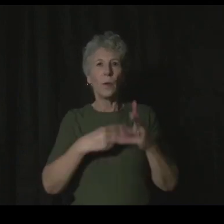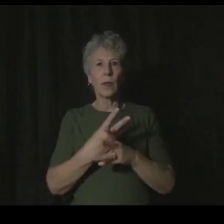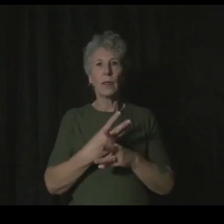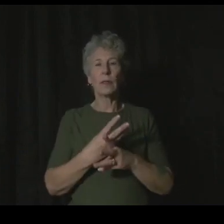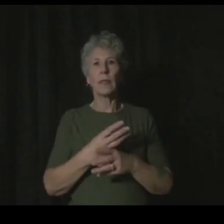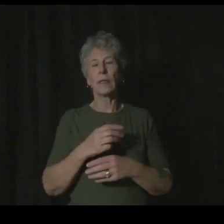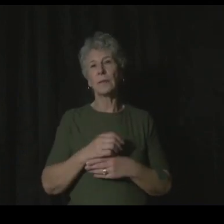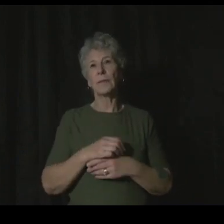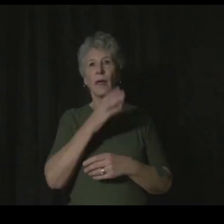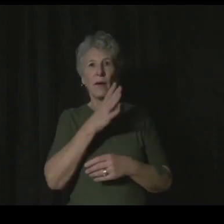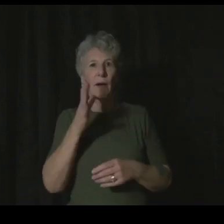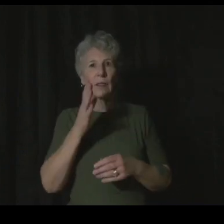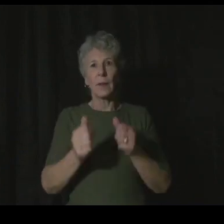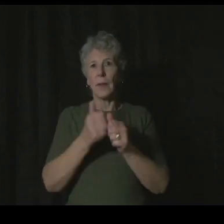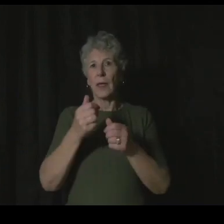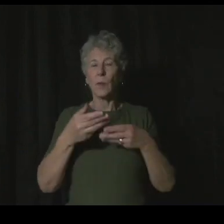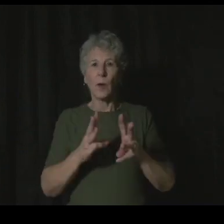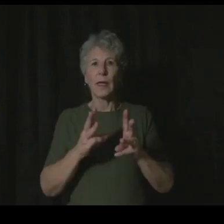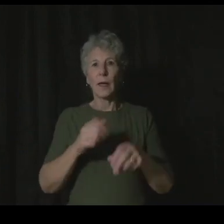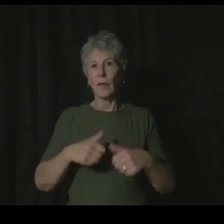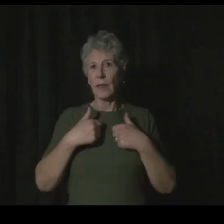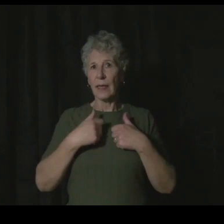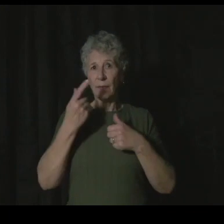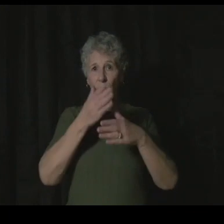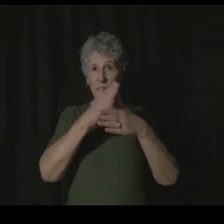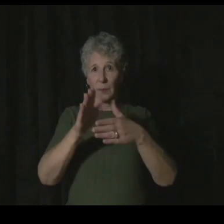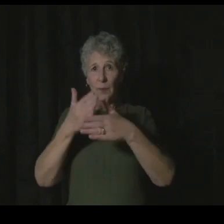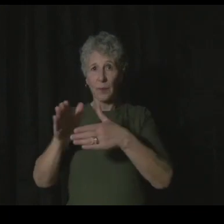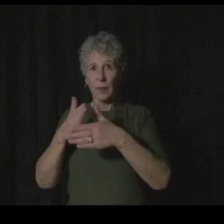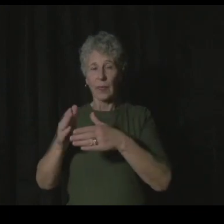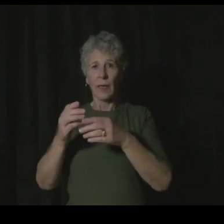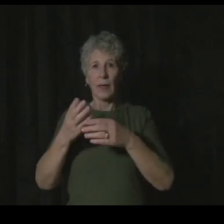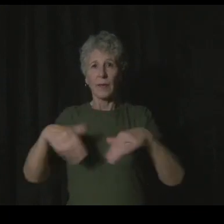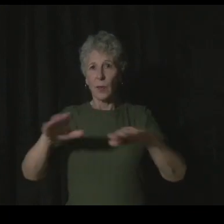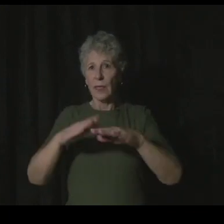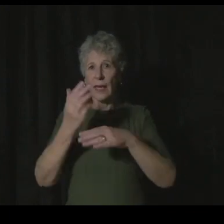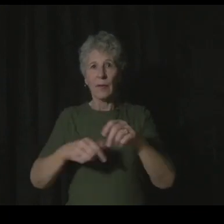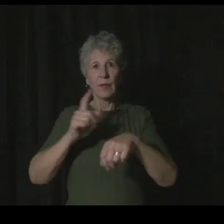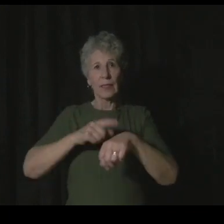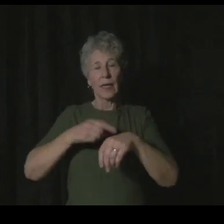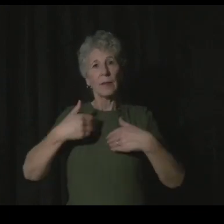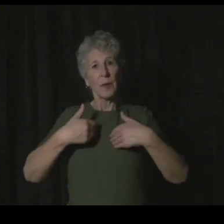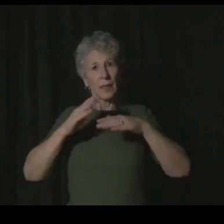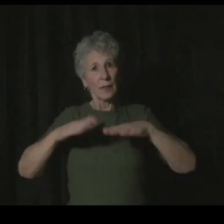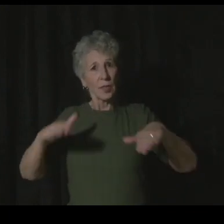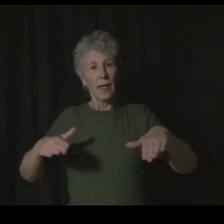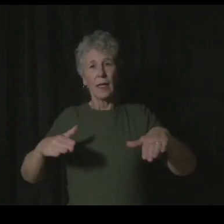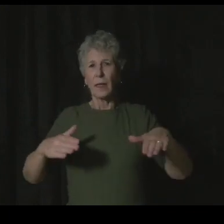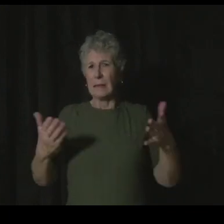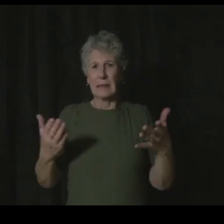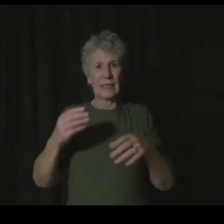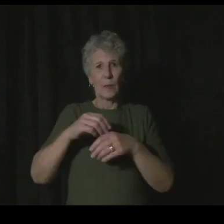was the main way of living. And if you split up your land every time you had a kid, within